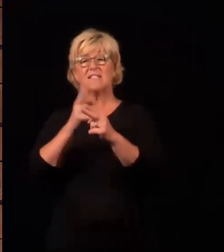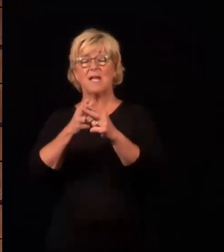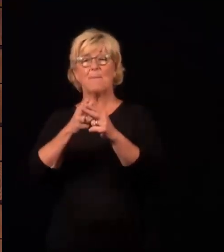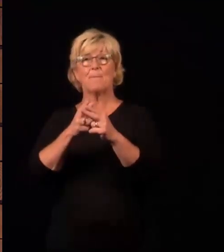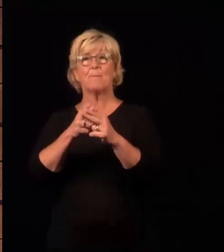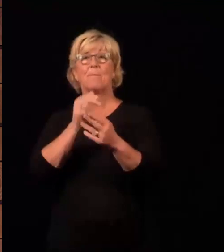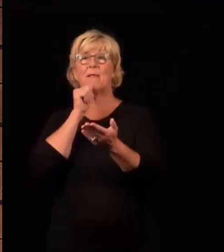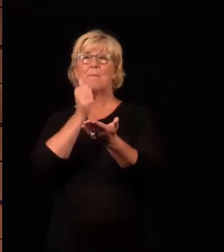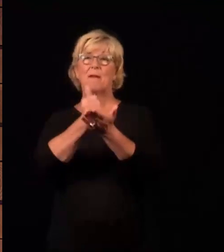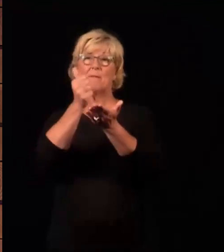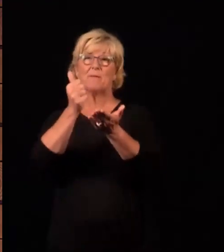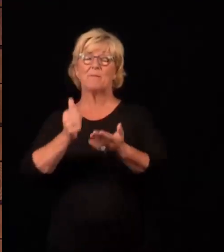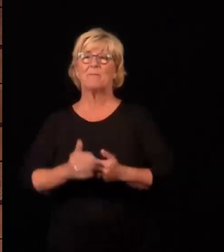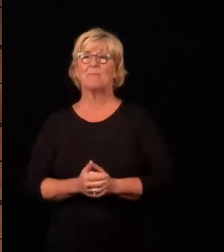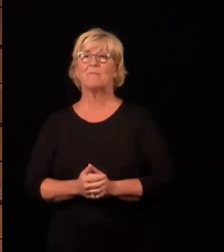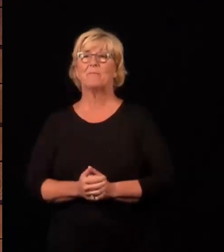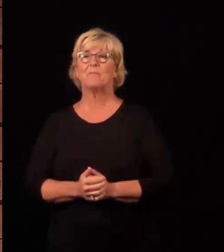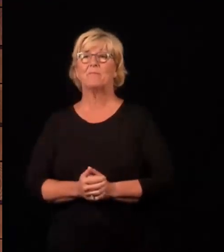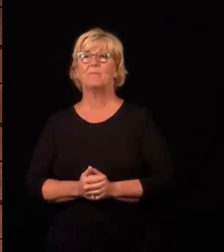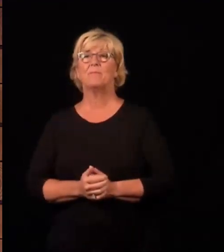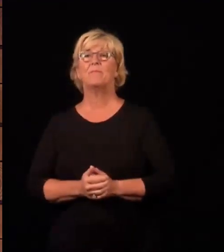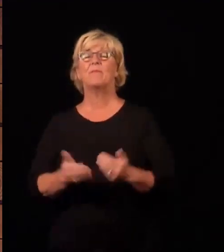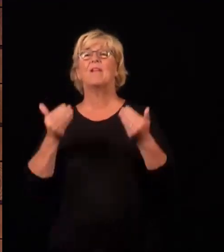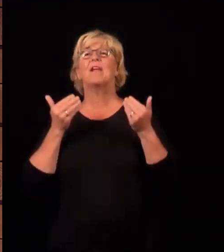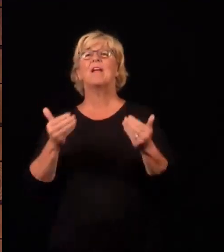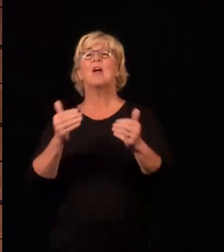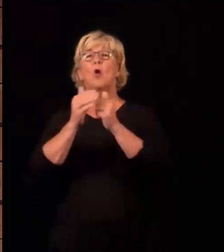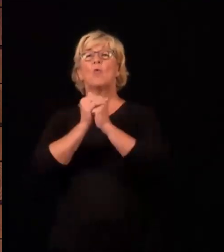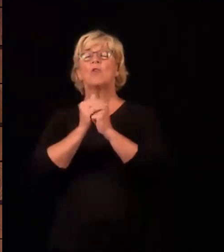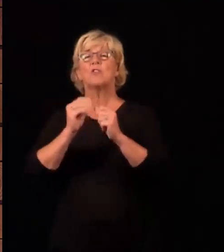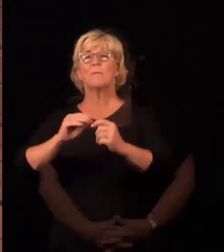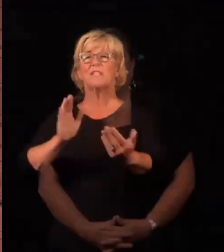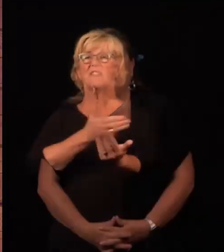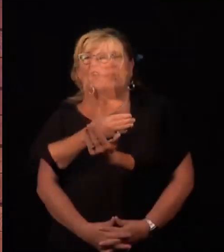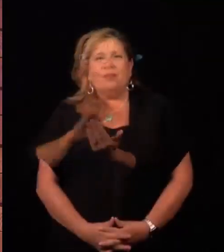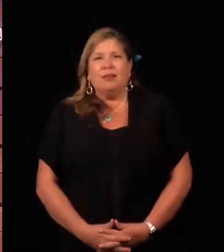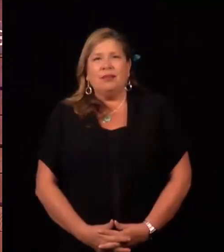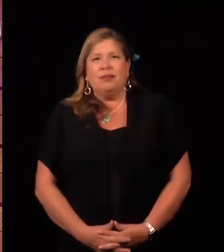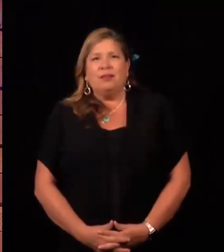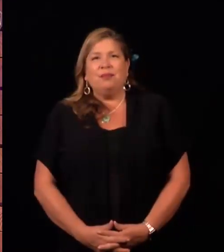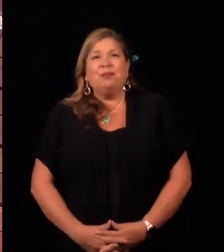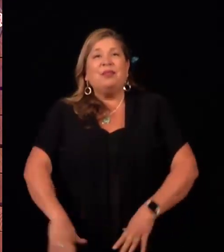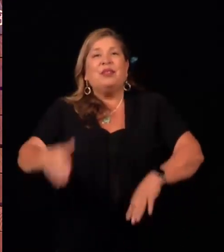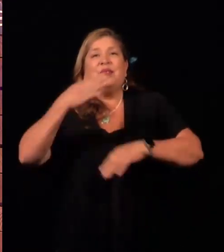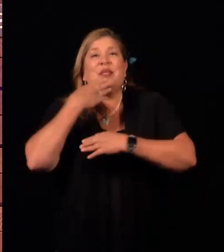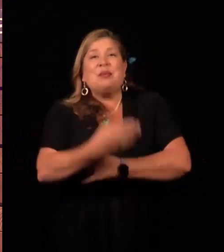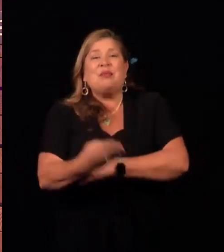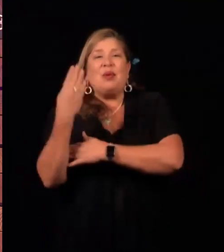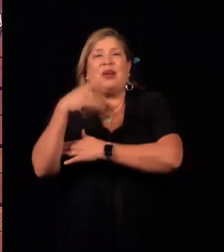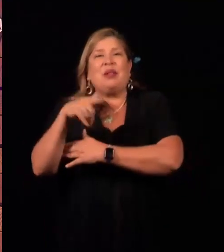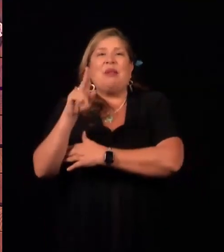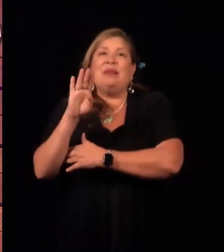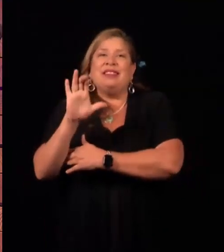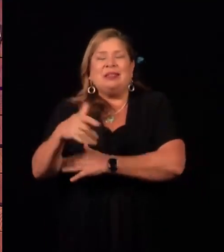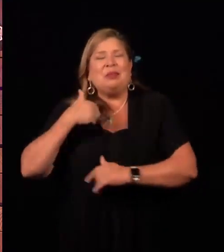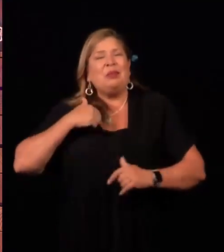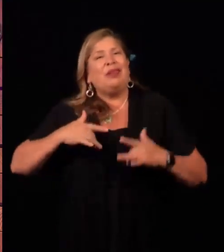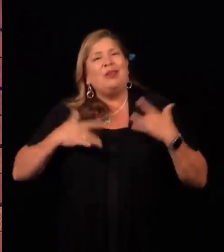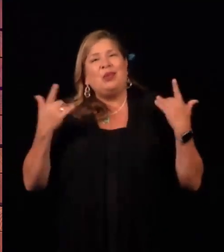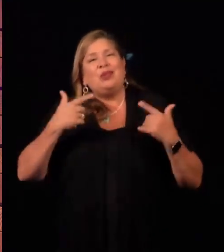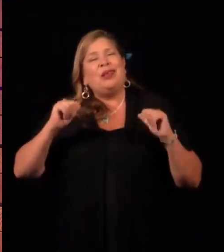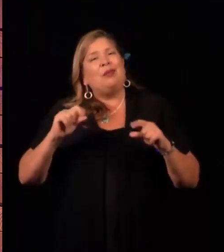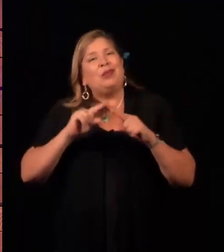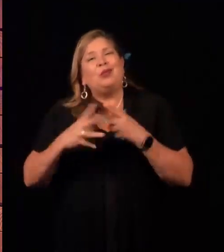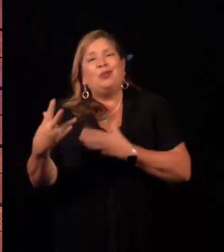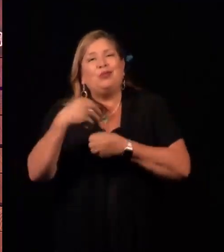name. Amen. Let's worship the Lord in song. Good morning, Quail Lakes. We're so glad that you've decided to